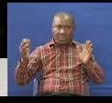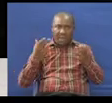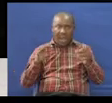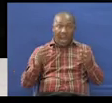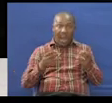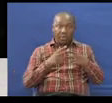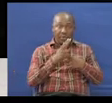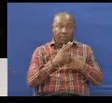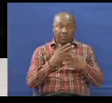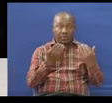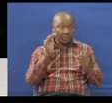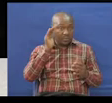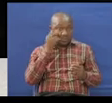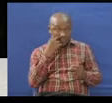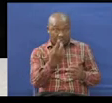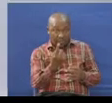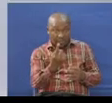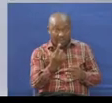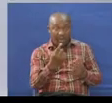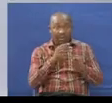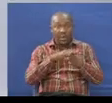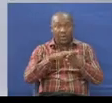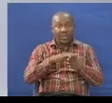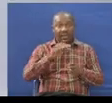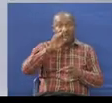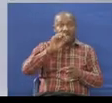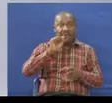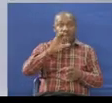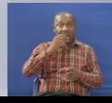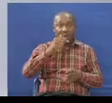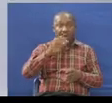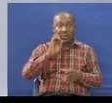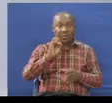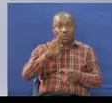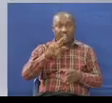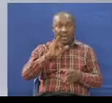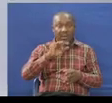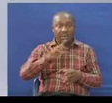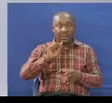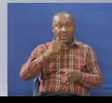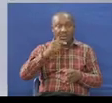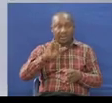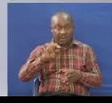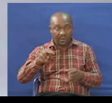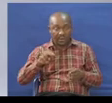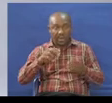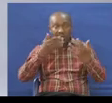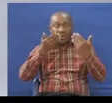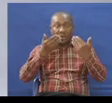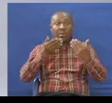we solve this one? Now listen to me carefully. In order to solve this one by factorization, first of all, you will have to